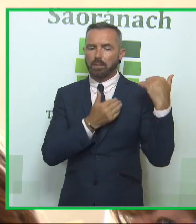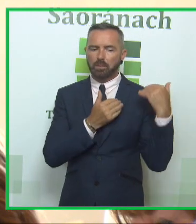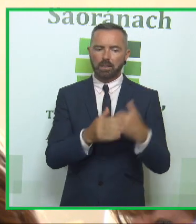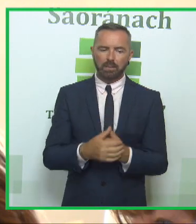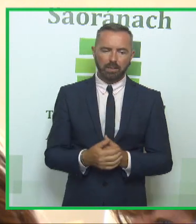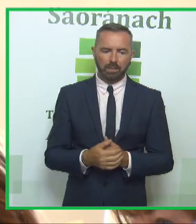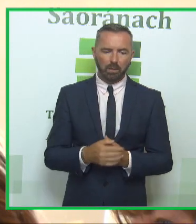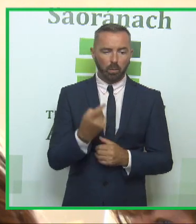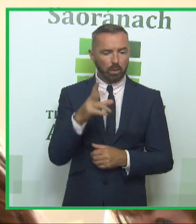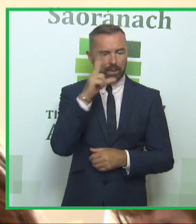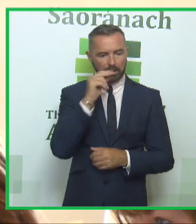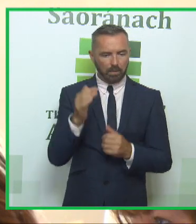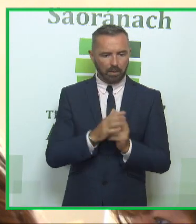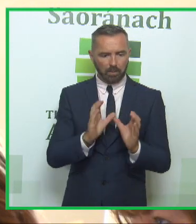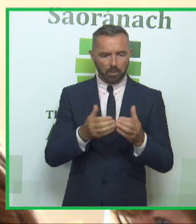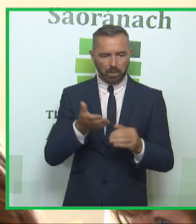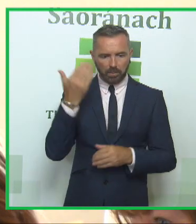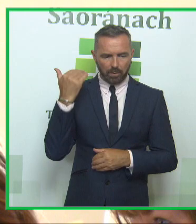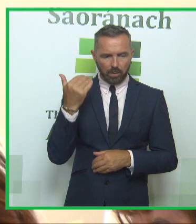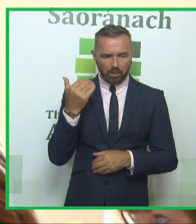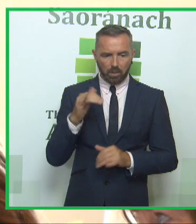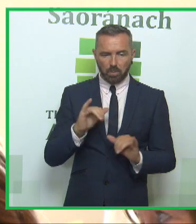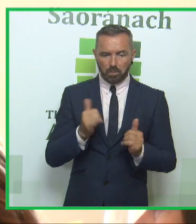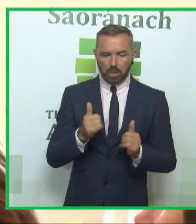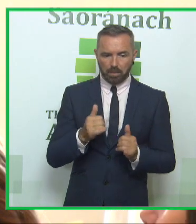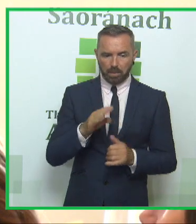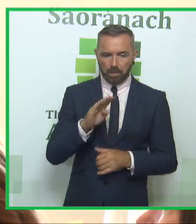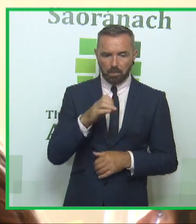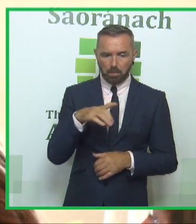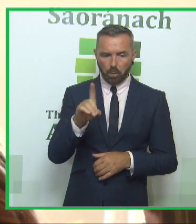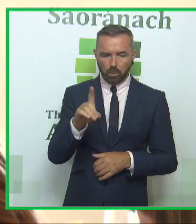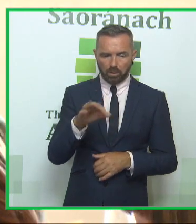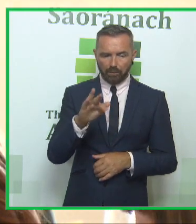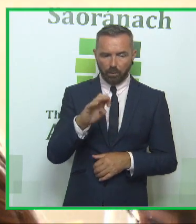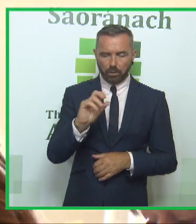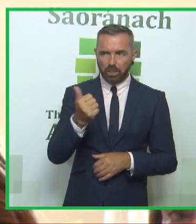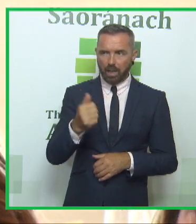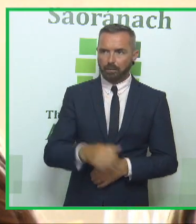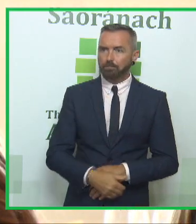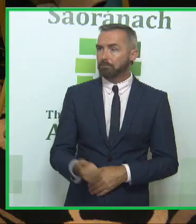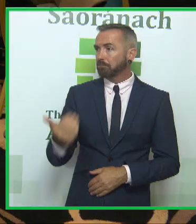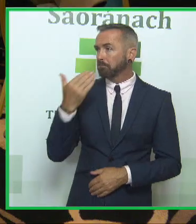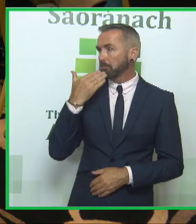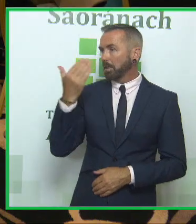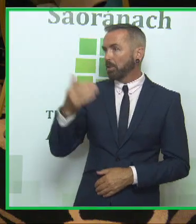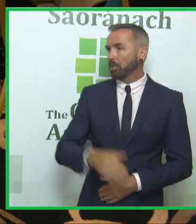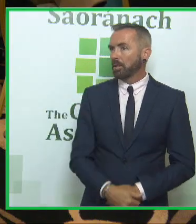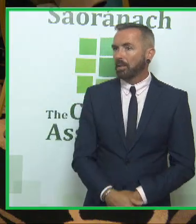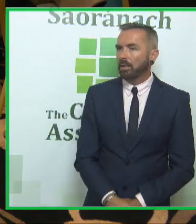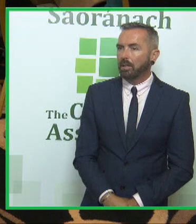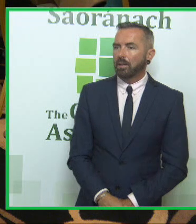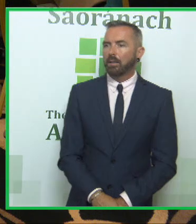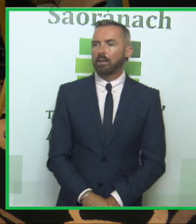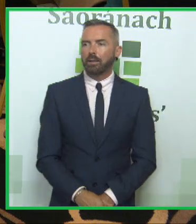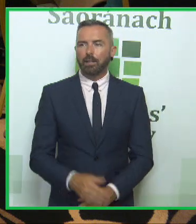An example of such a body in the past was perhaps Bord Fáilte. Thank you. And again, I know it's come